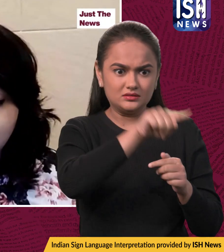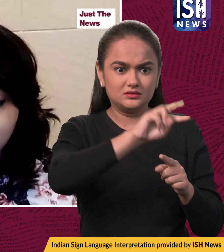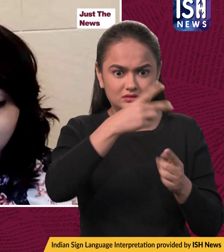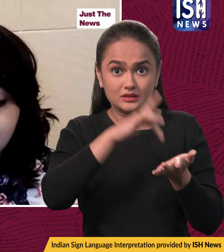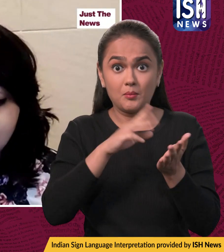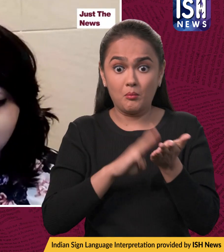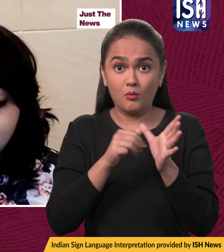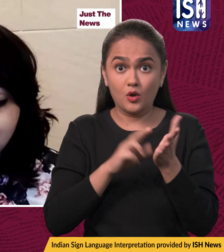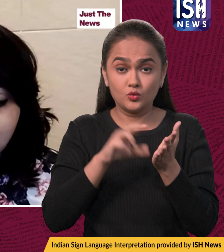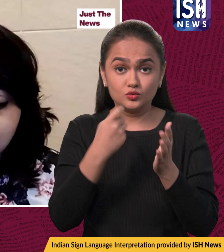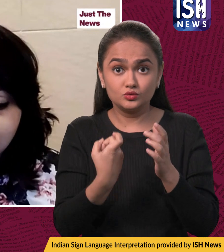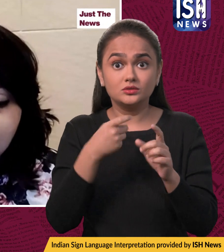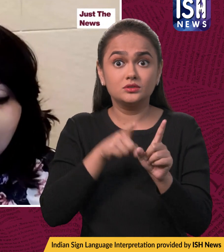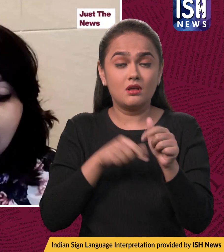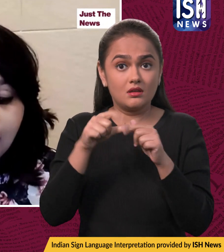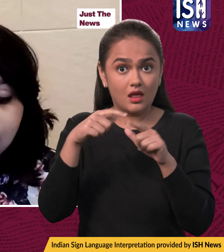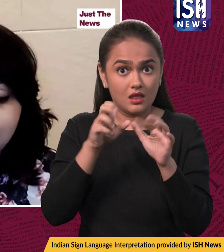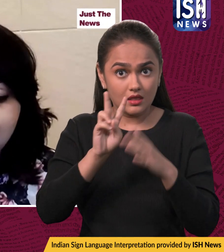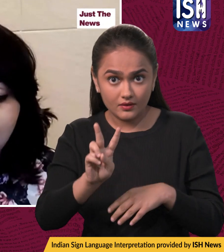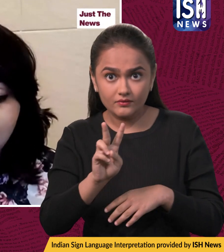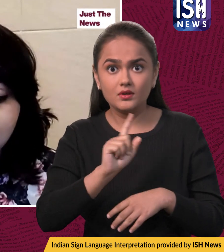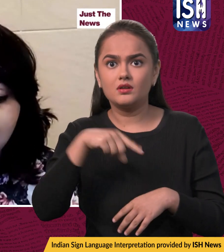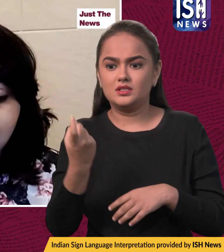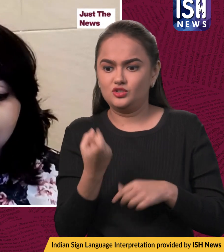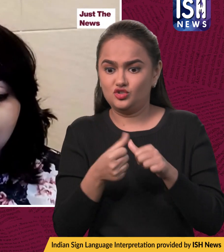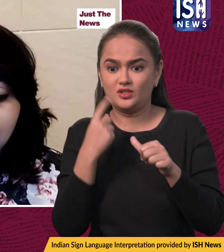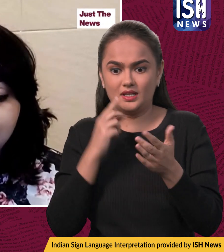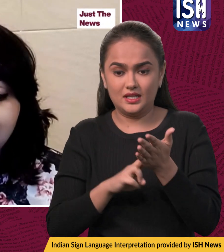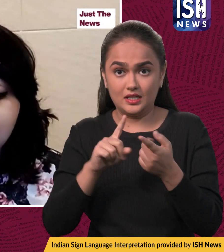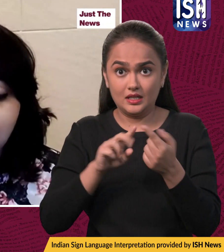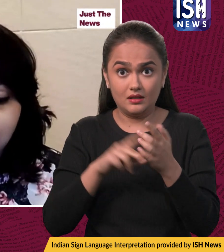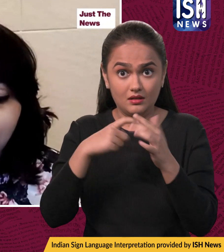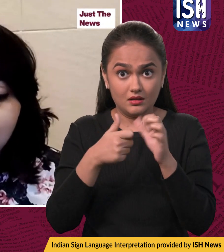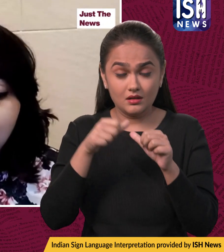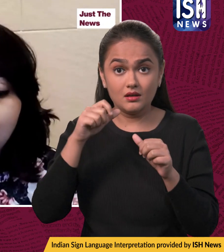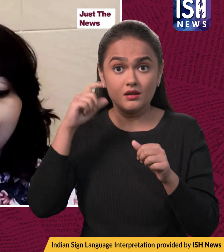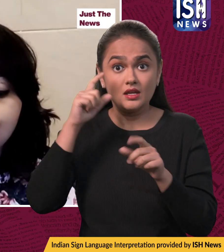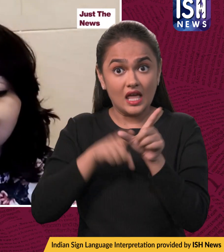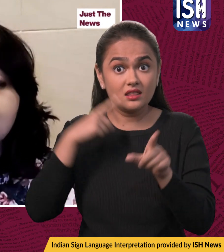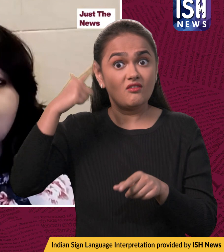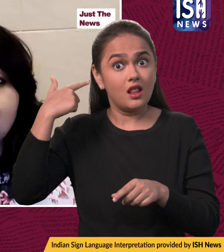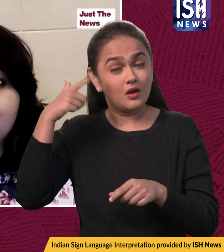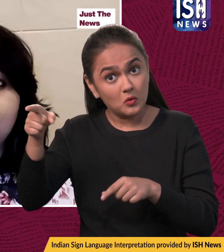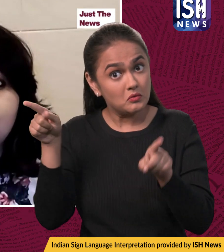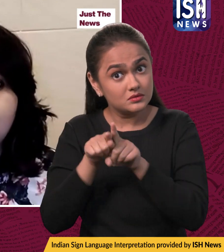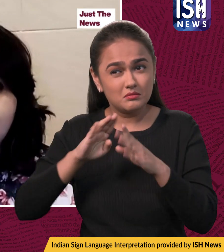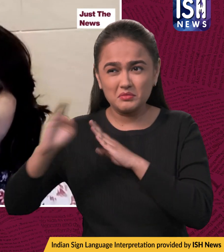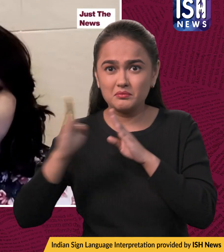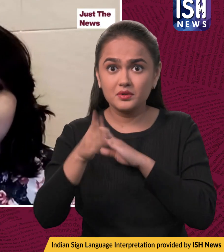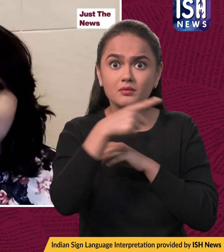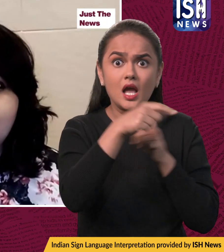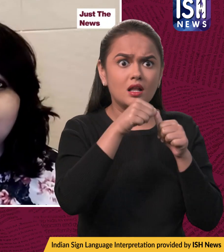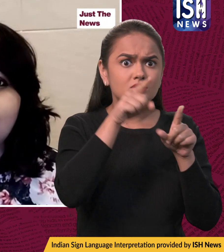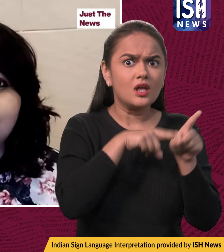RCL Group promoter Manoj Yadav and Jainendra Yadav in Lucknow, who are also said to be